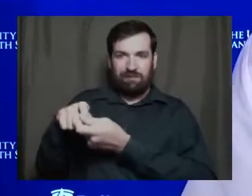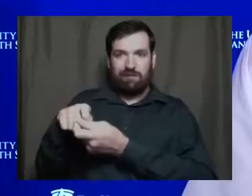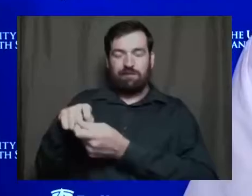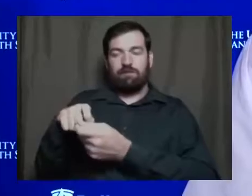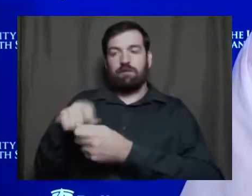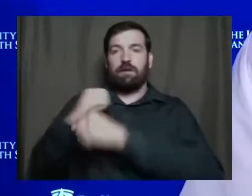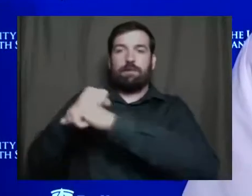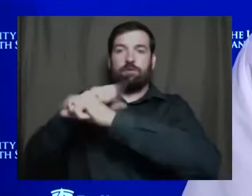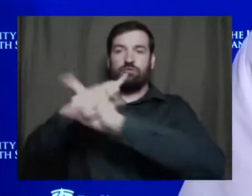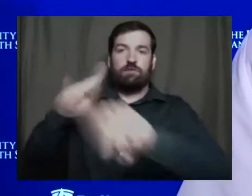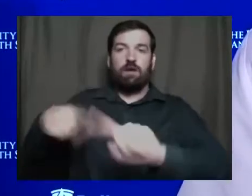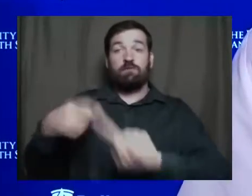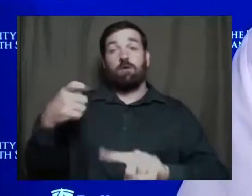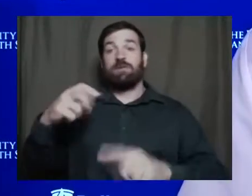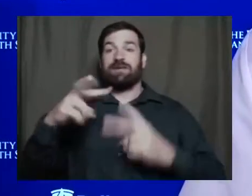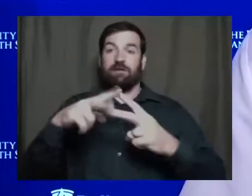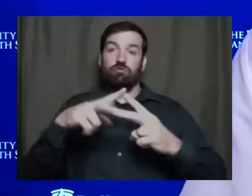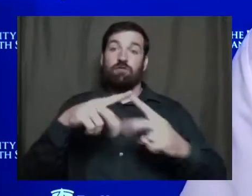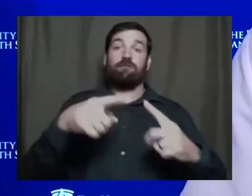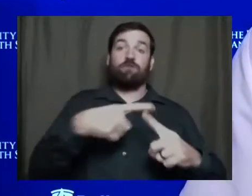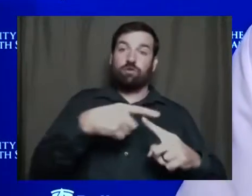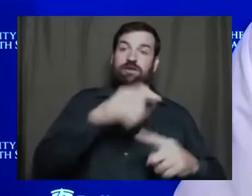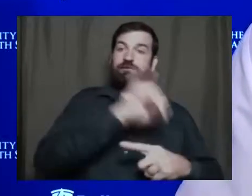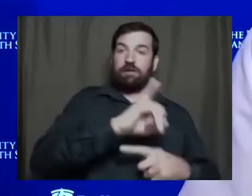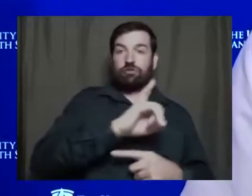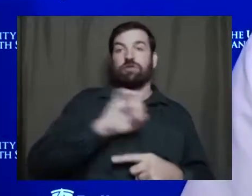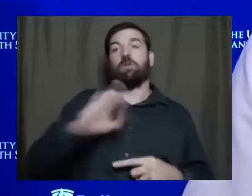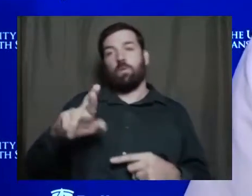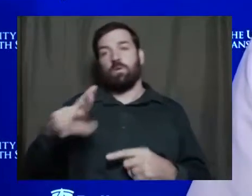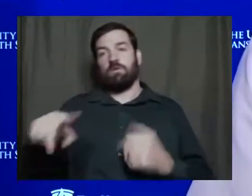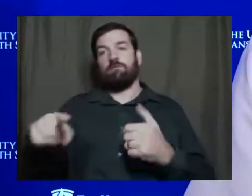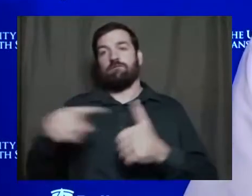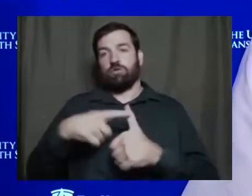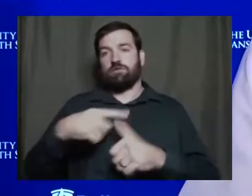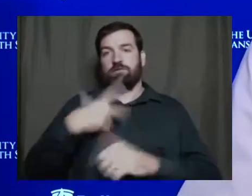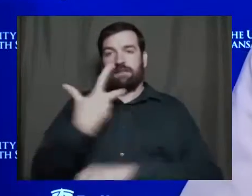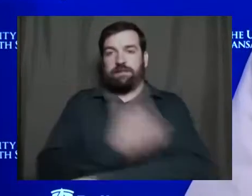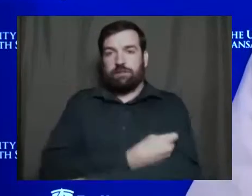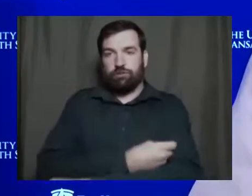that first infection or that first vaccination as well. So, we are seeing